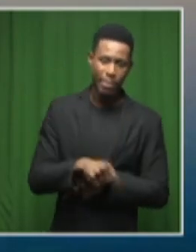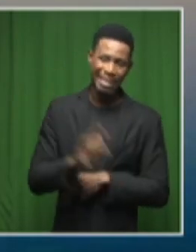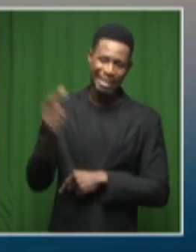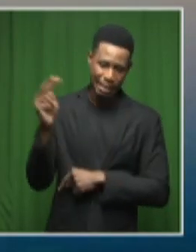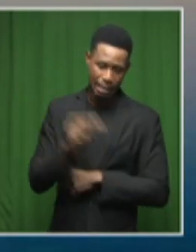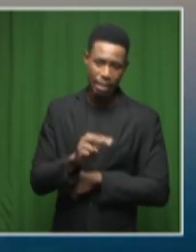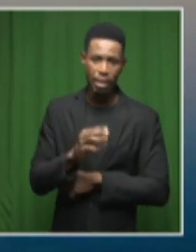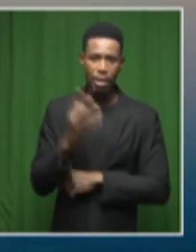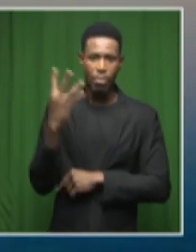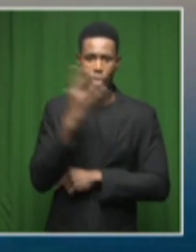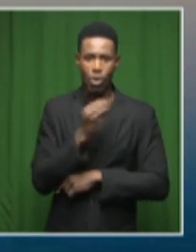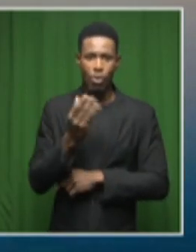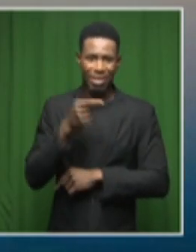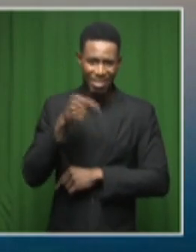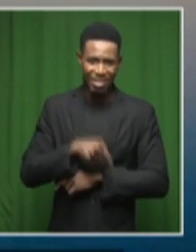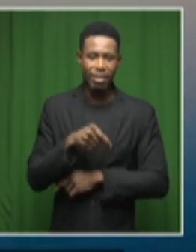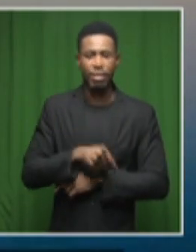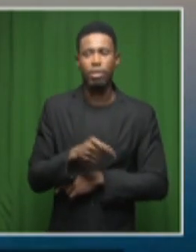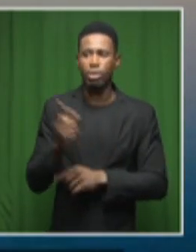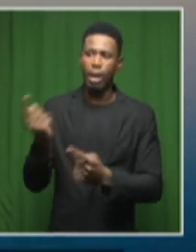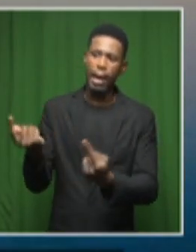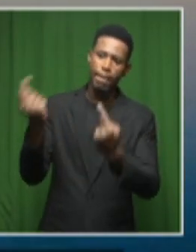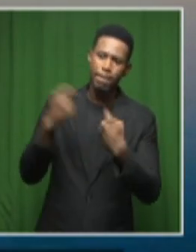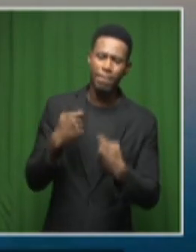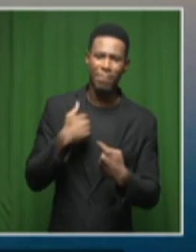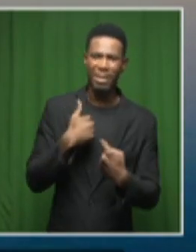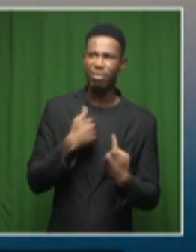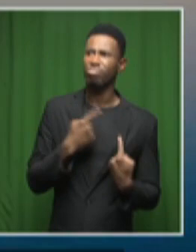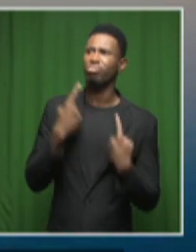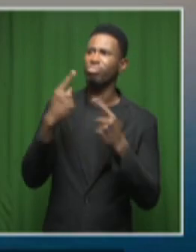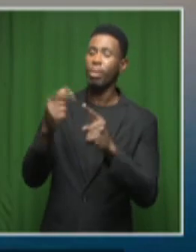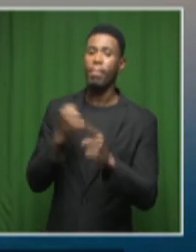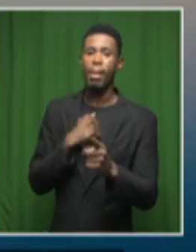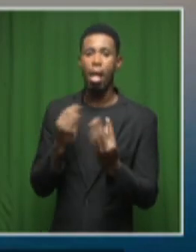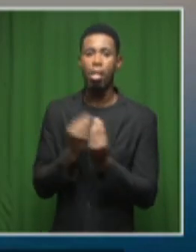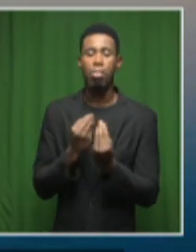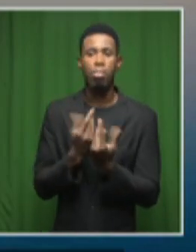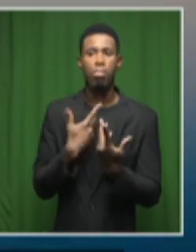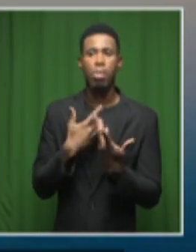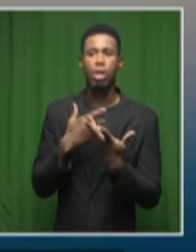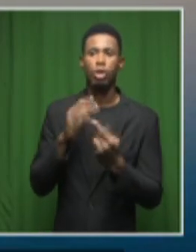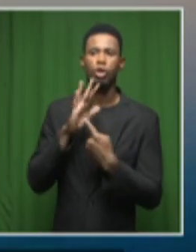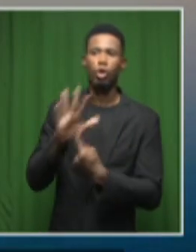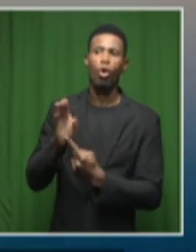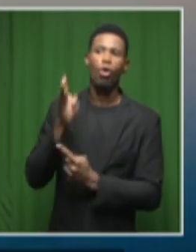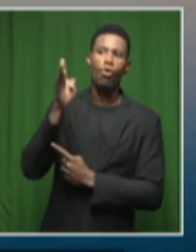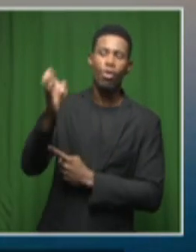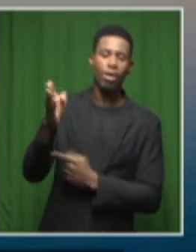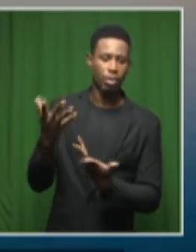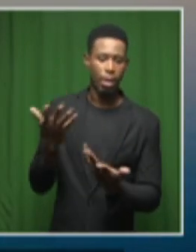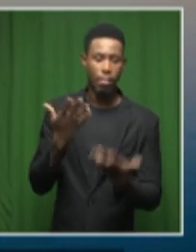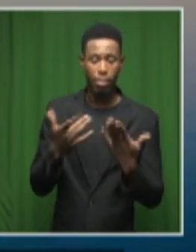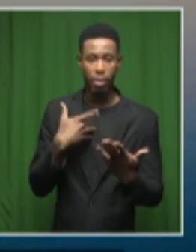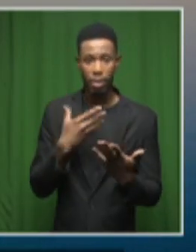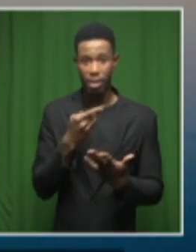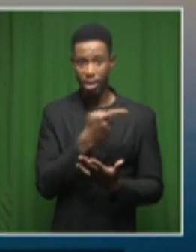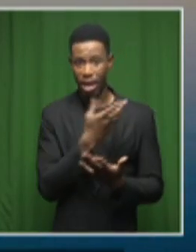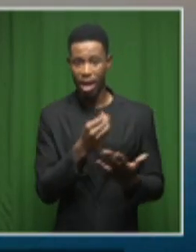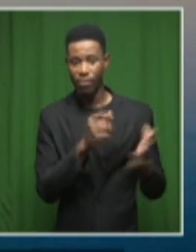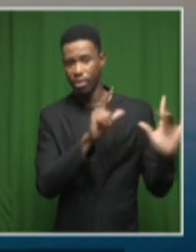happens? It will start benefiting as well. Because if he's having an exhibition, I need Americans, Australians,